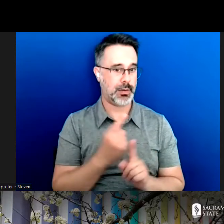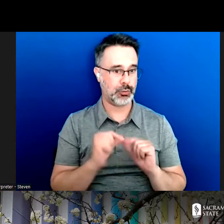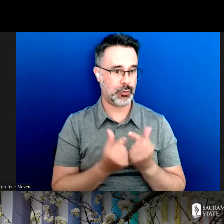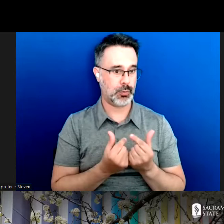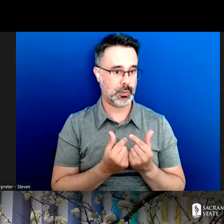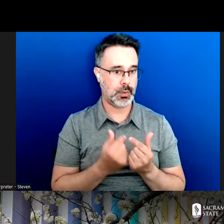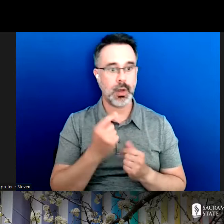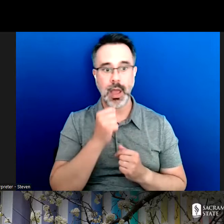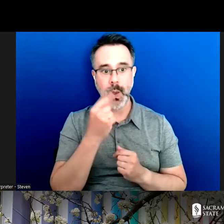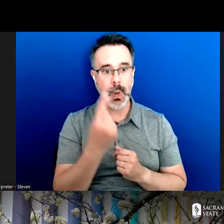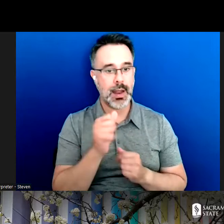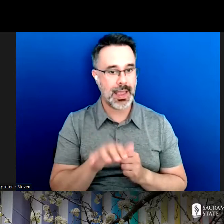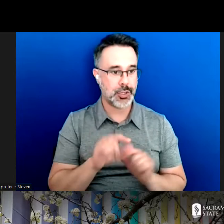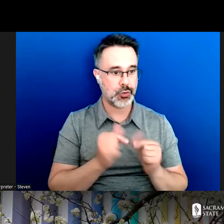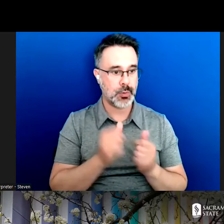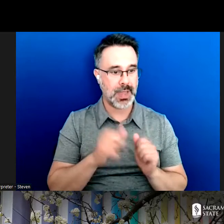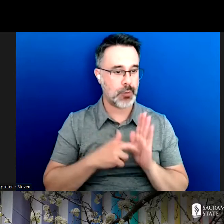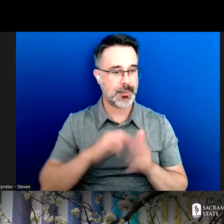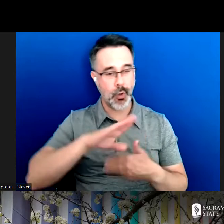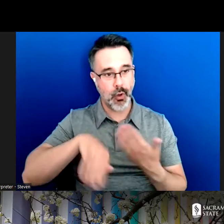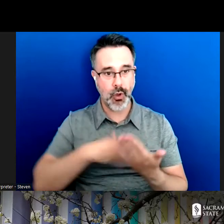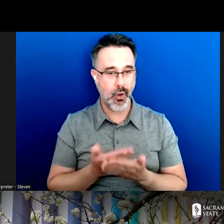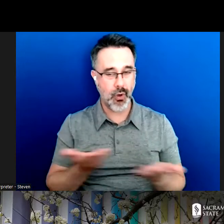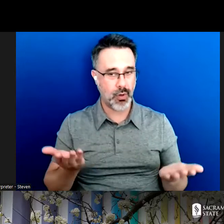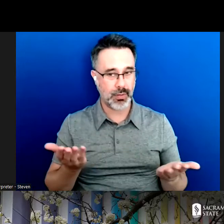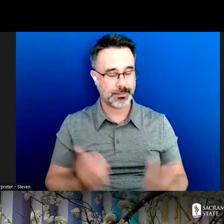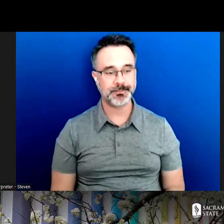Asian group can represent all people.